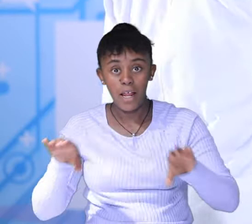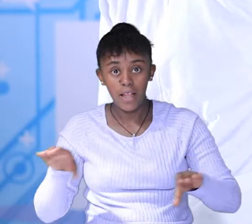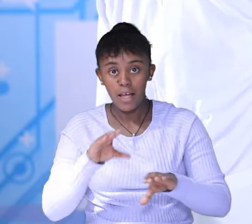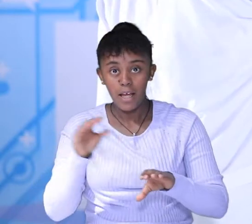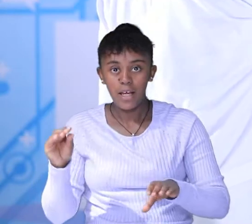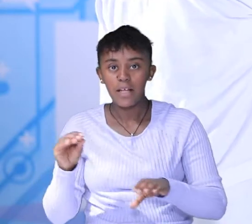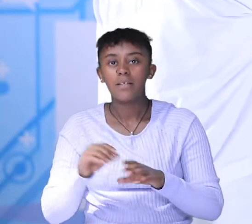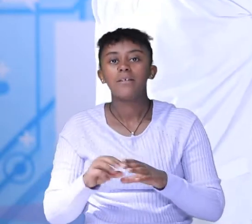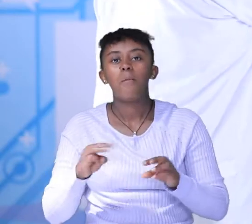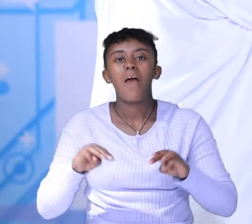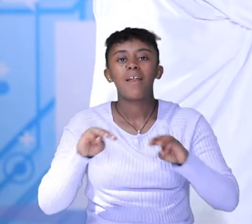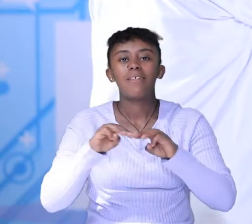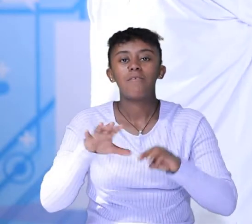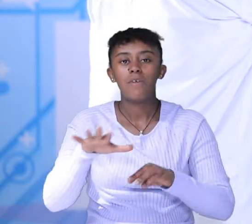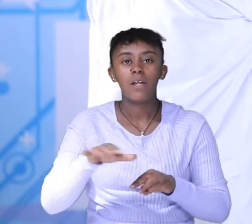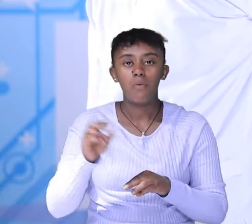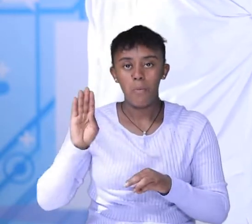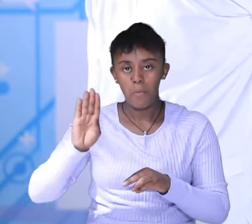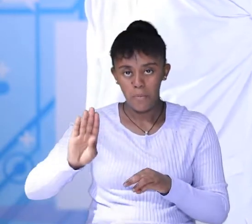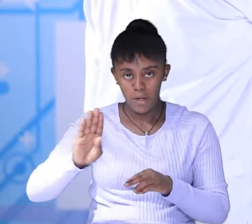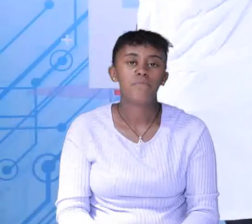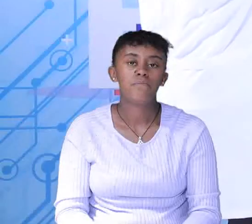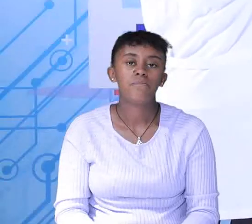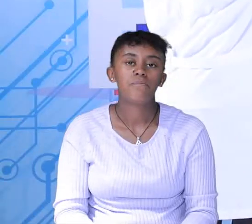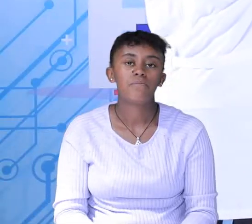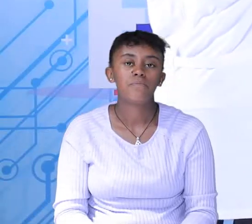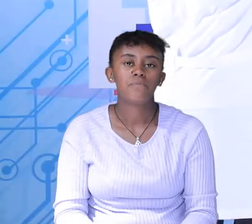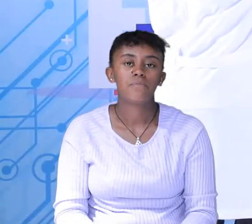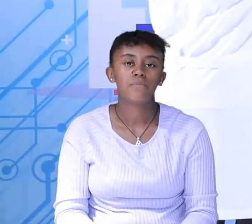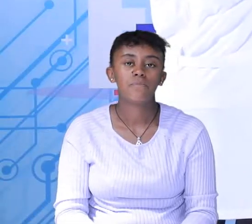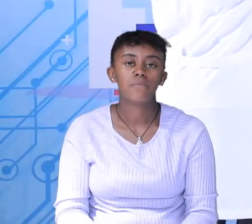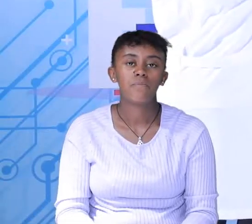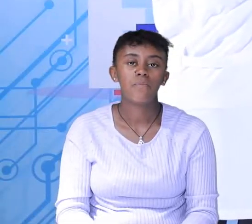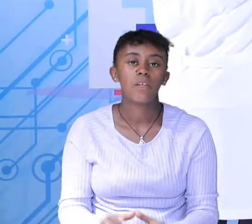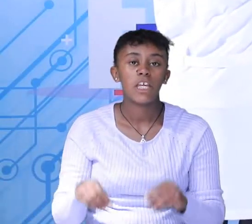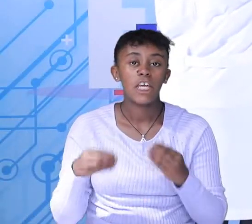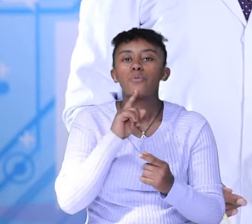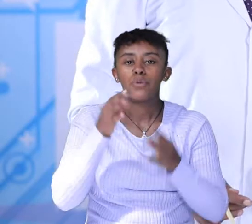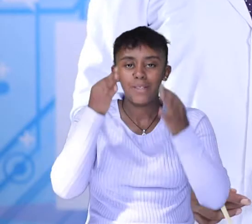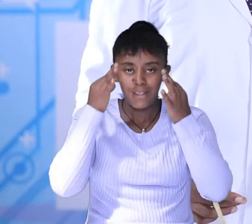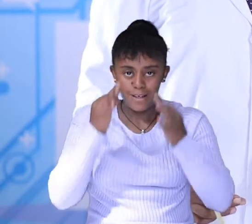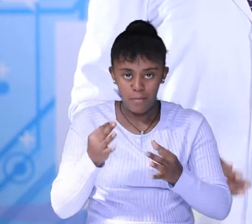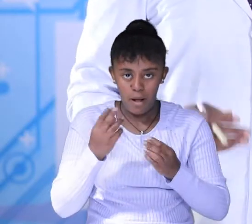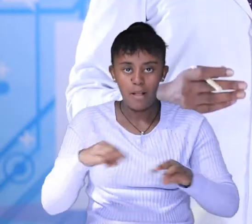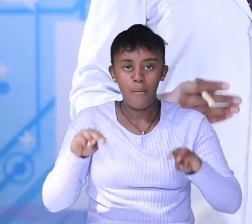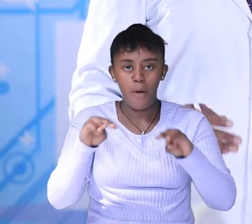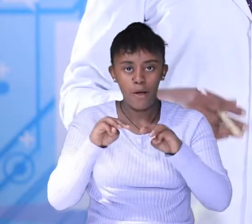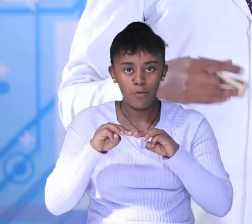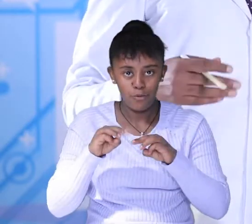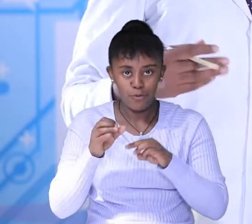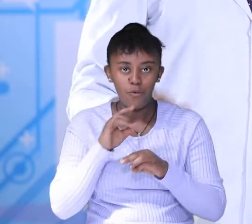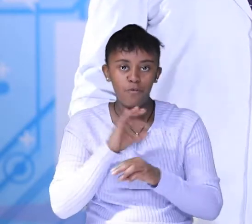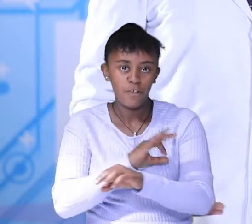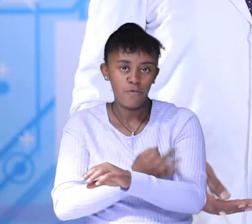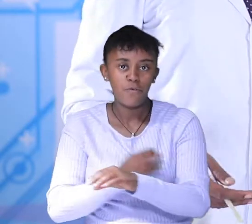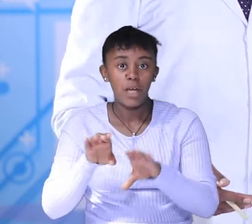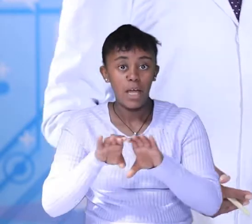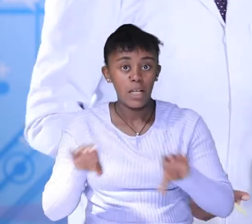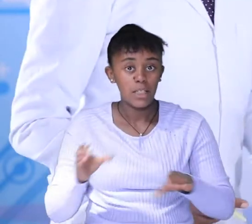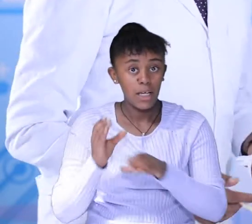tried to find the force using vector notation form, and we have also tried to determine